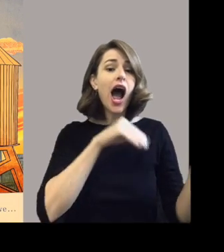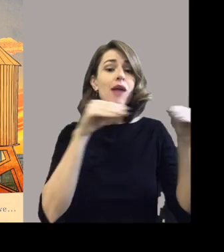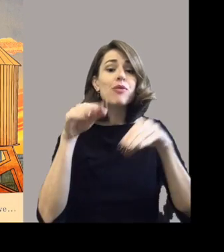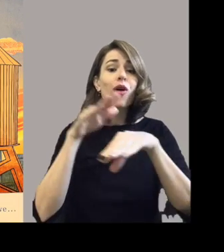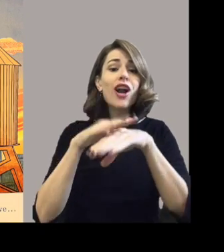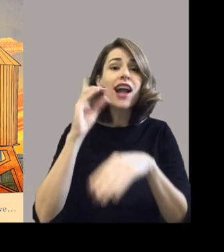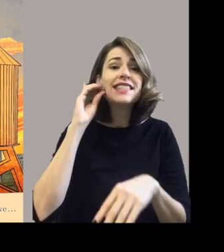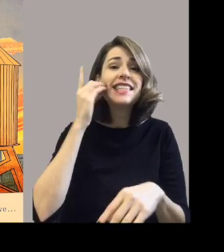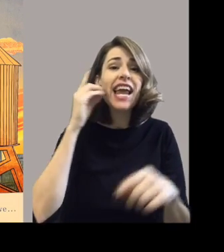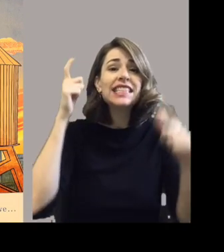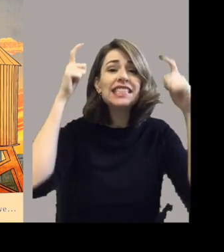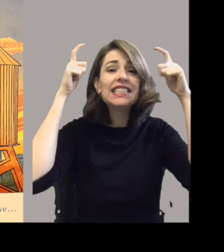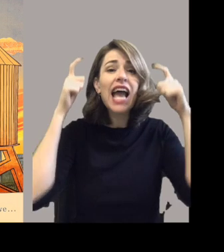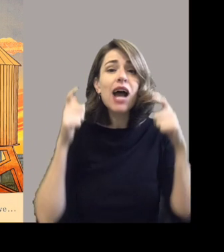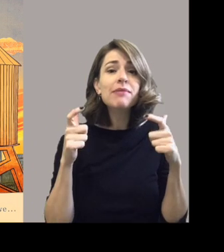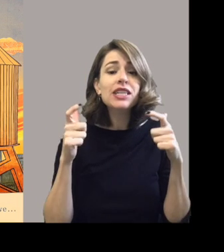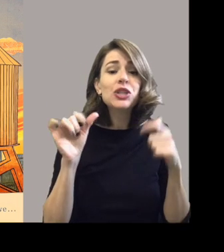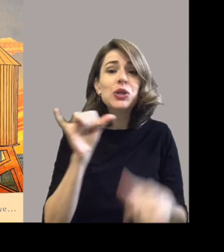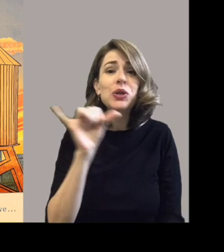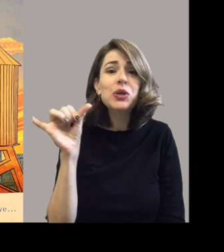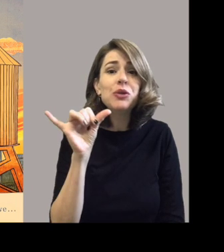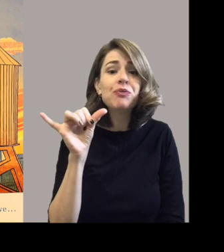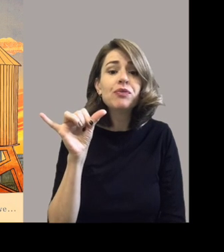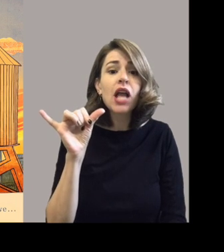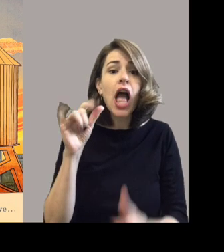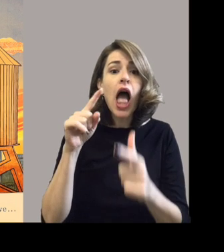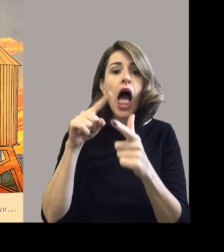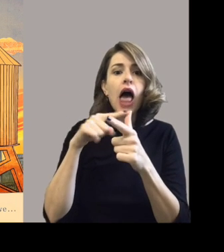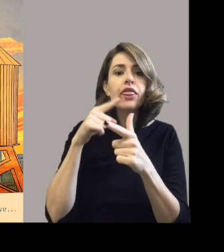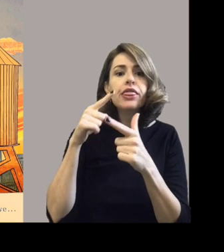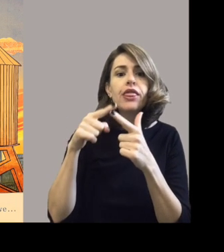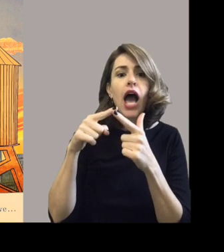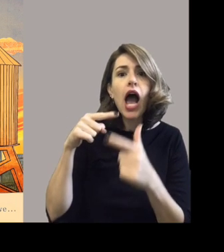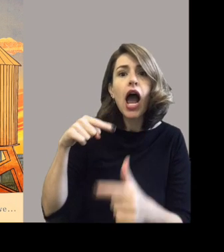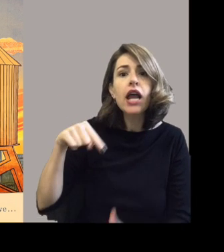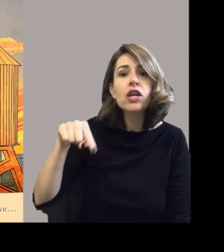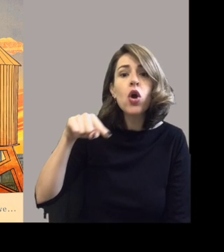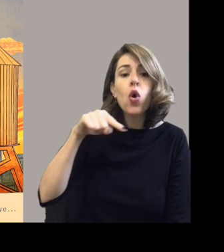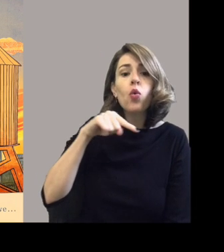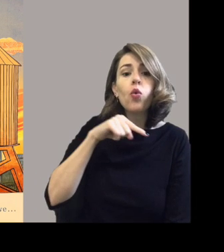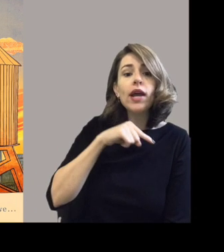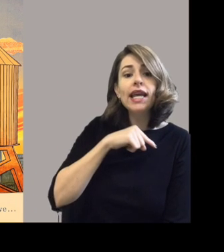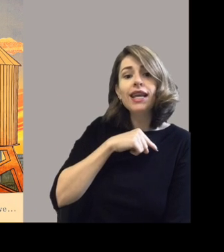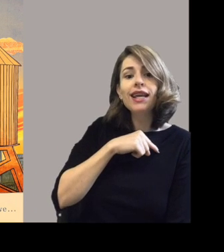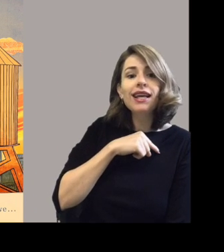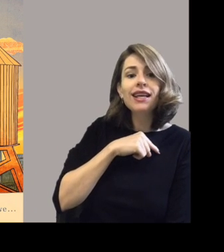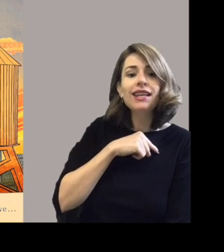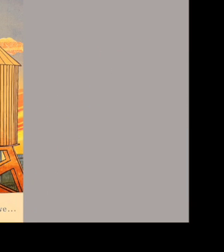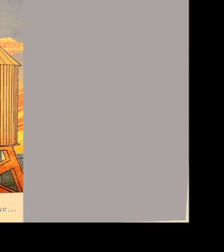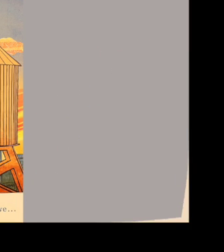And I put on Daisy's helmet too. And then we